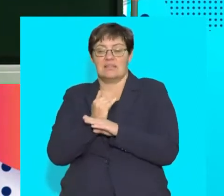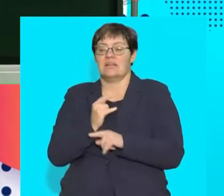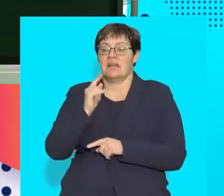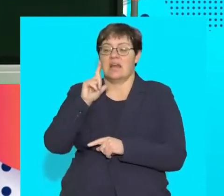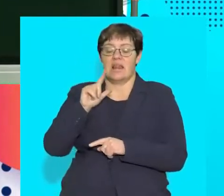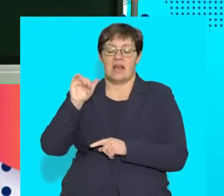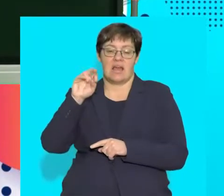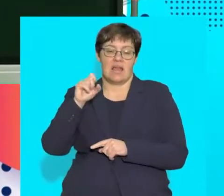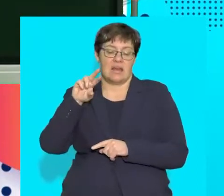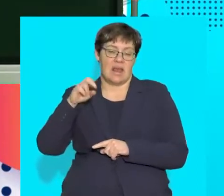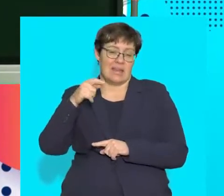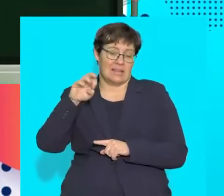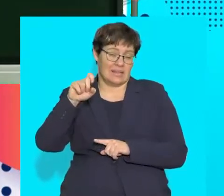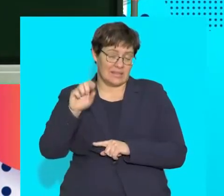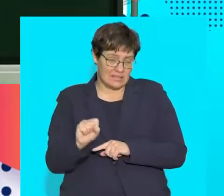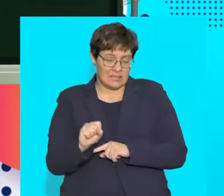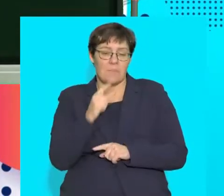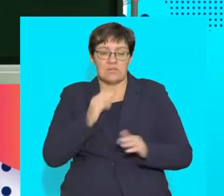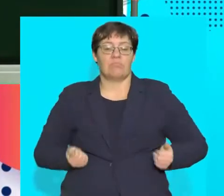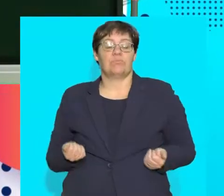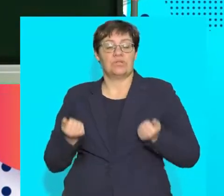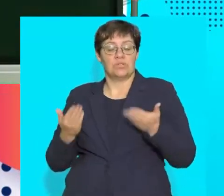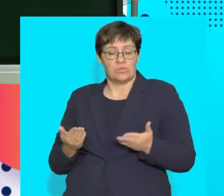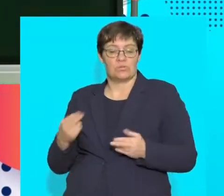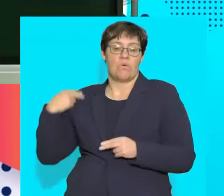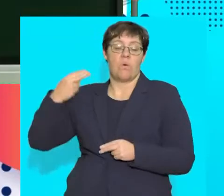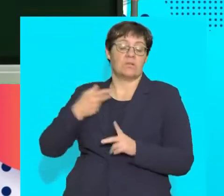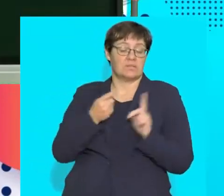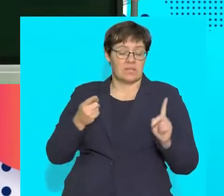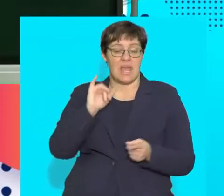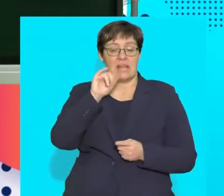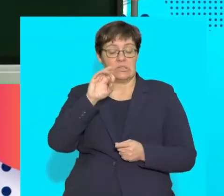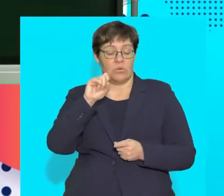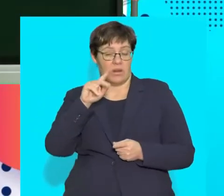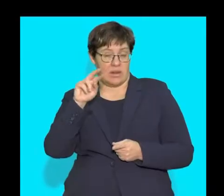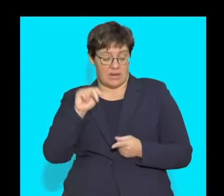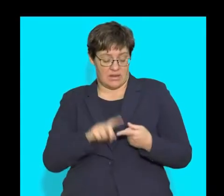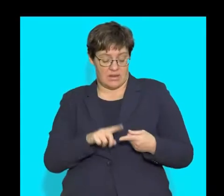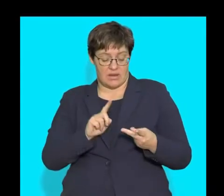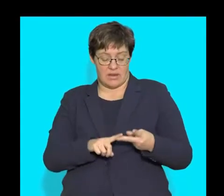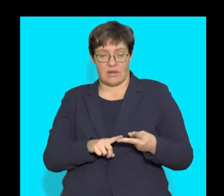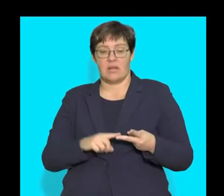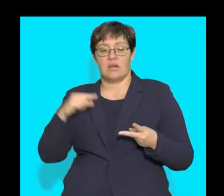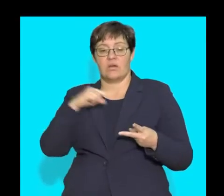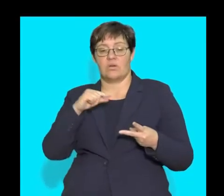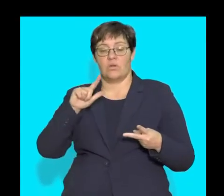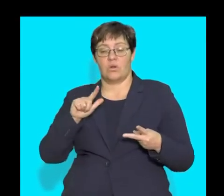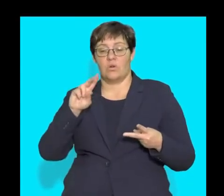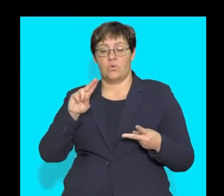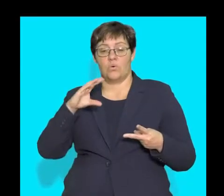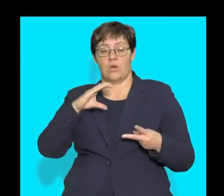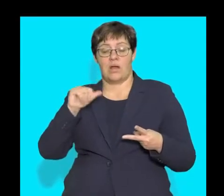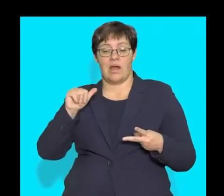and these cells collectively produce the hormones, insulin, as I mentioned, as well as